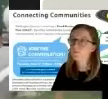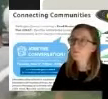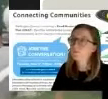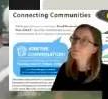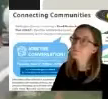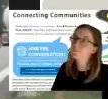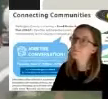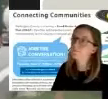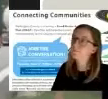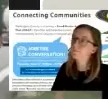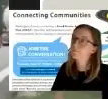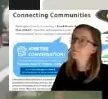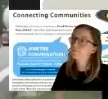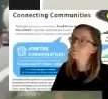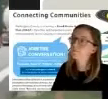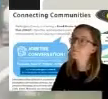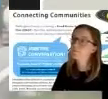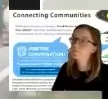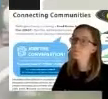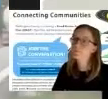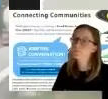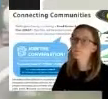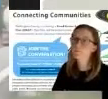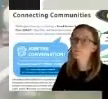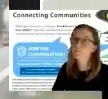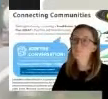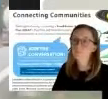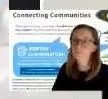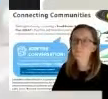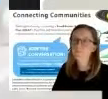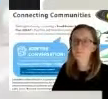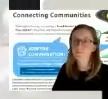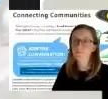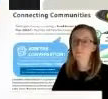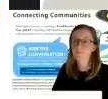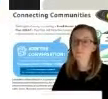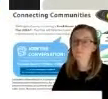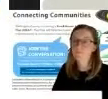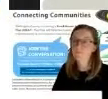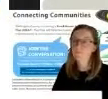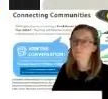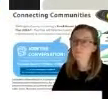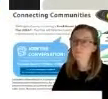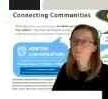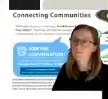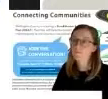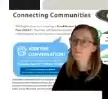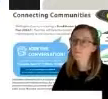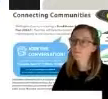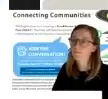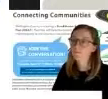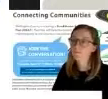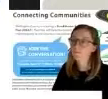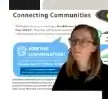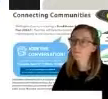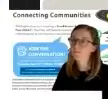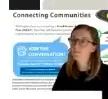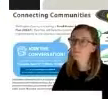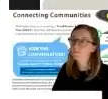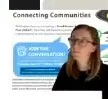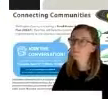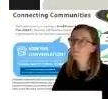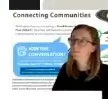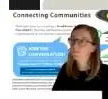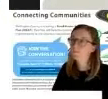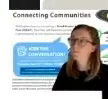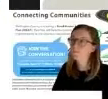please. We began a study in September of 2020, reviewing the context and the background of the community. An initial round